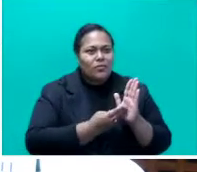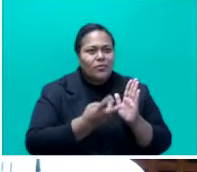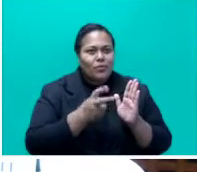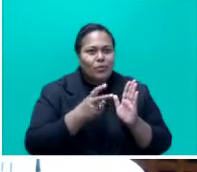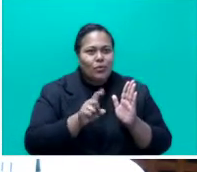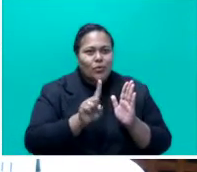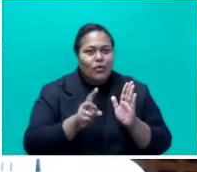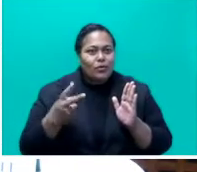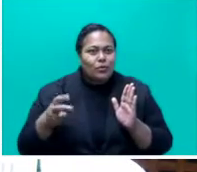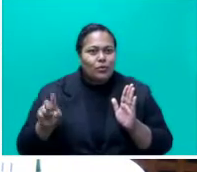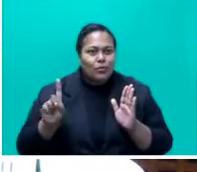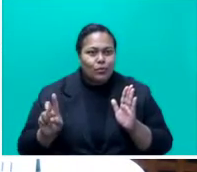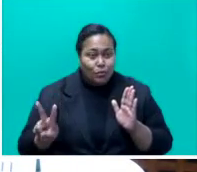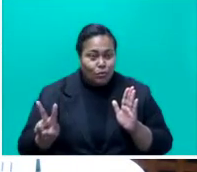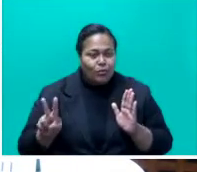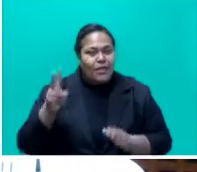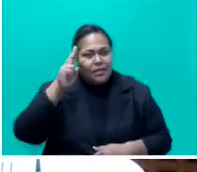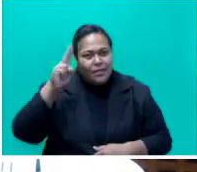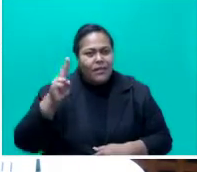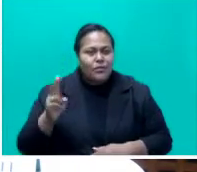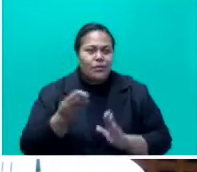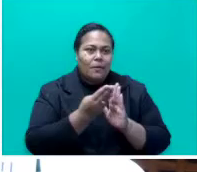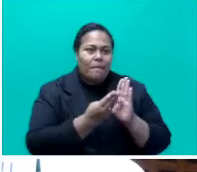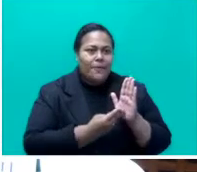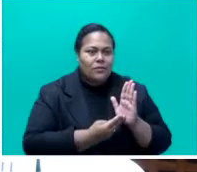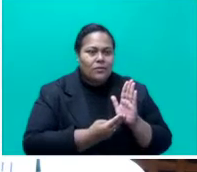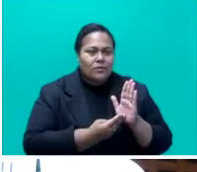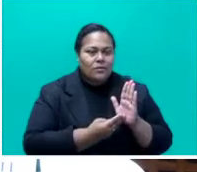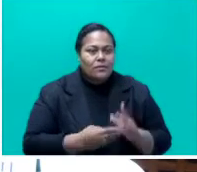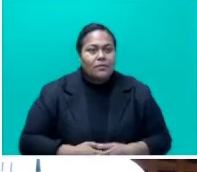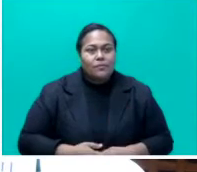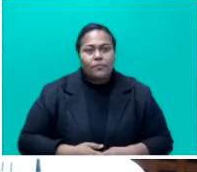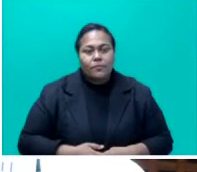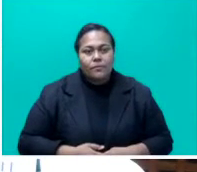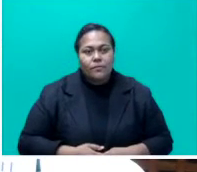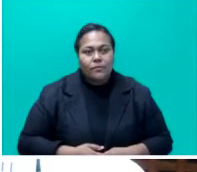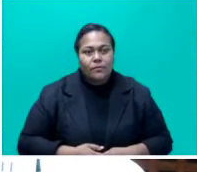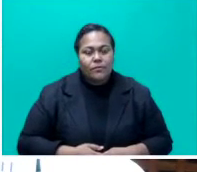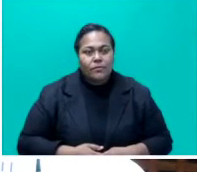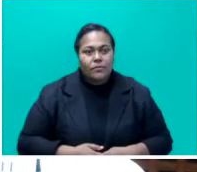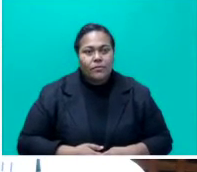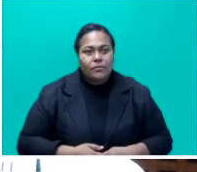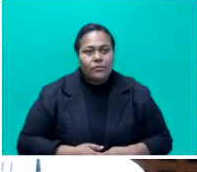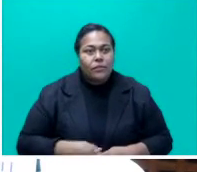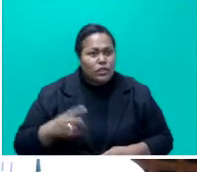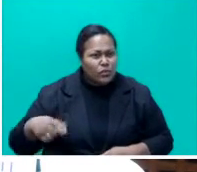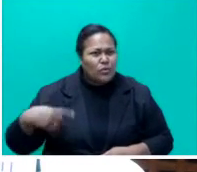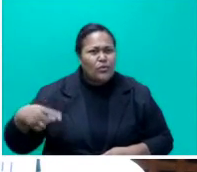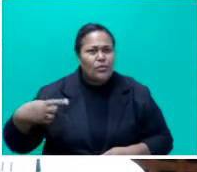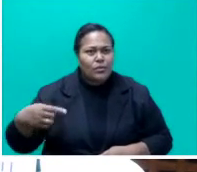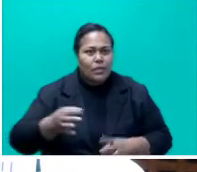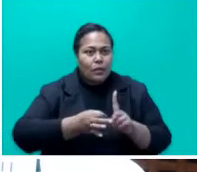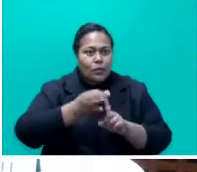2021-22 national budget for the continued improvement of water and